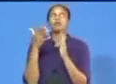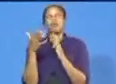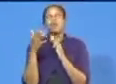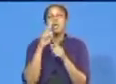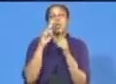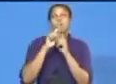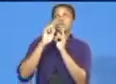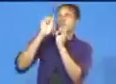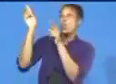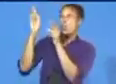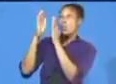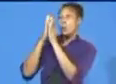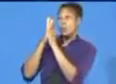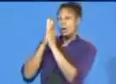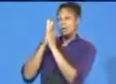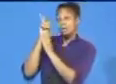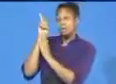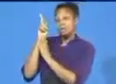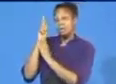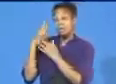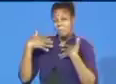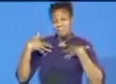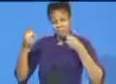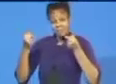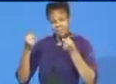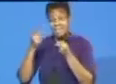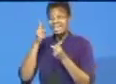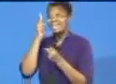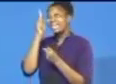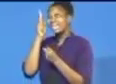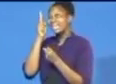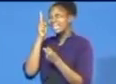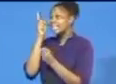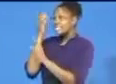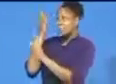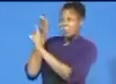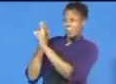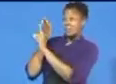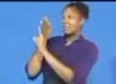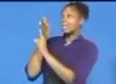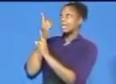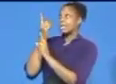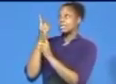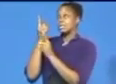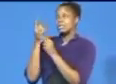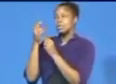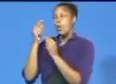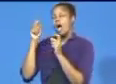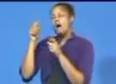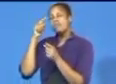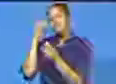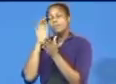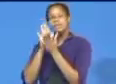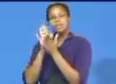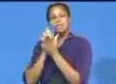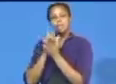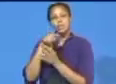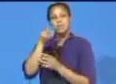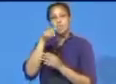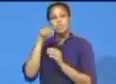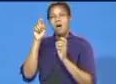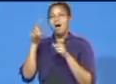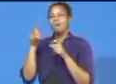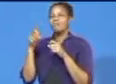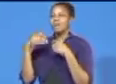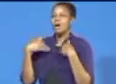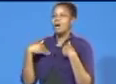go with the confidence that he is whom he says he is. You have to go with the quality